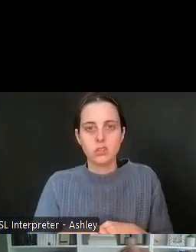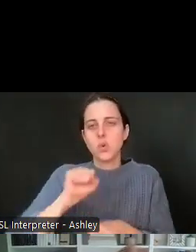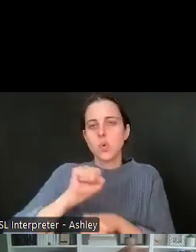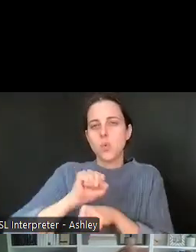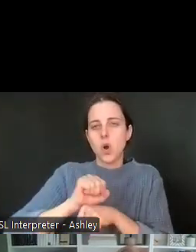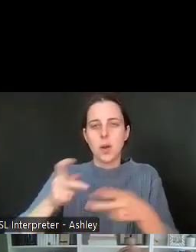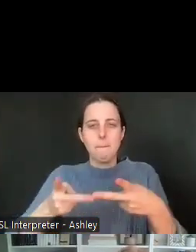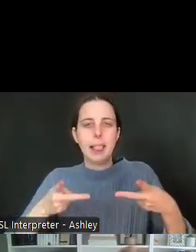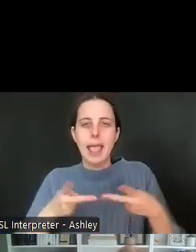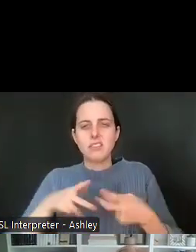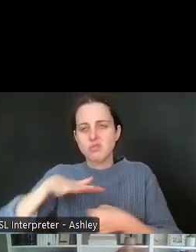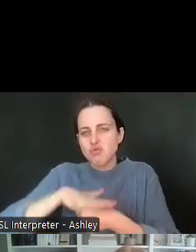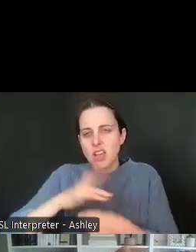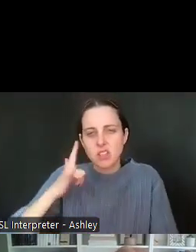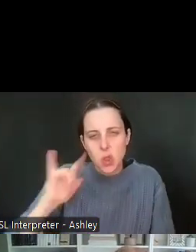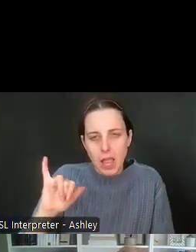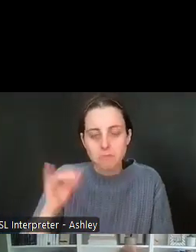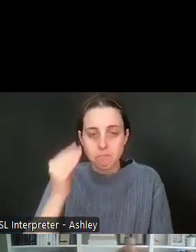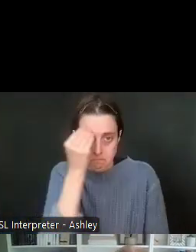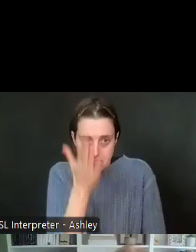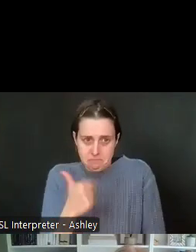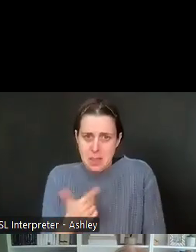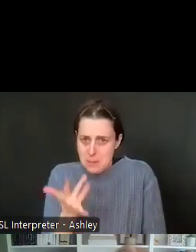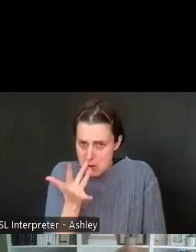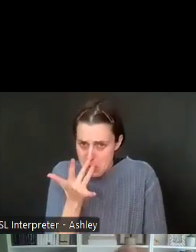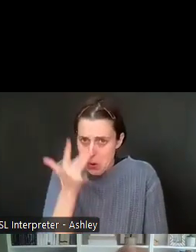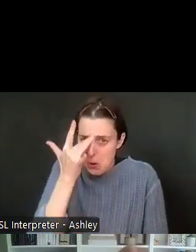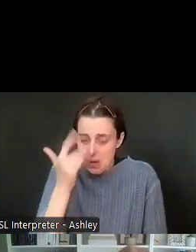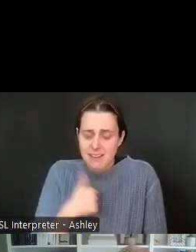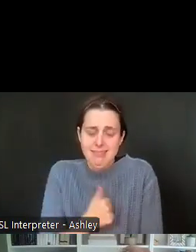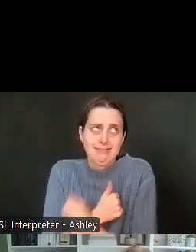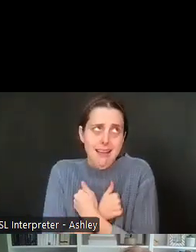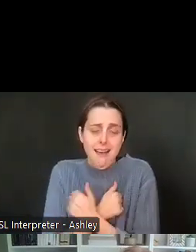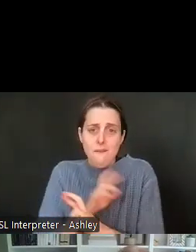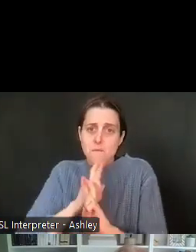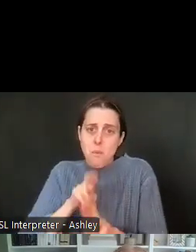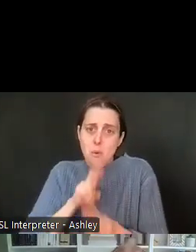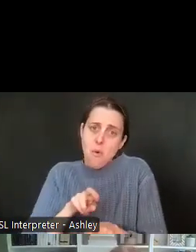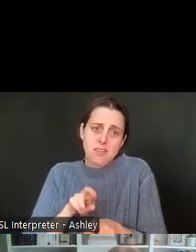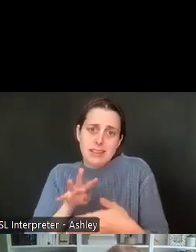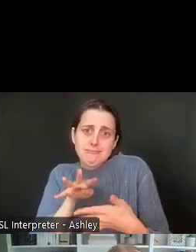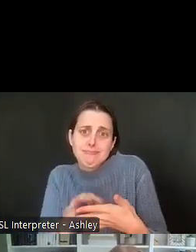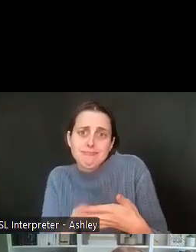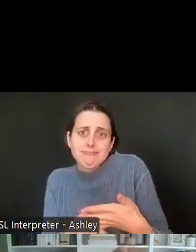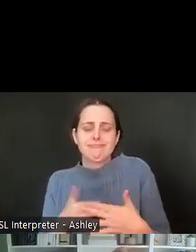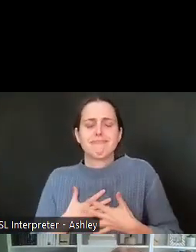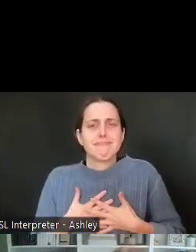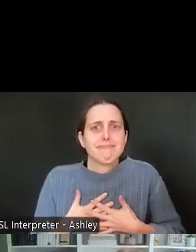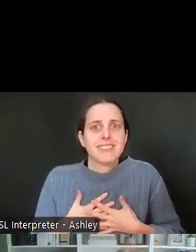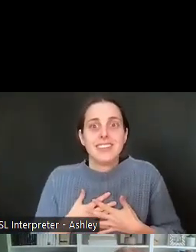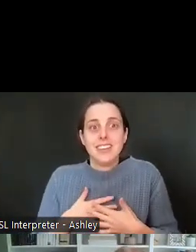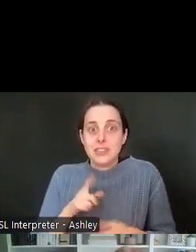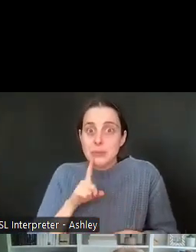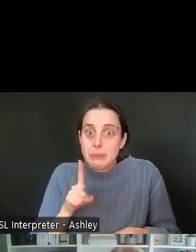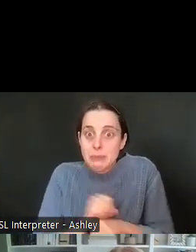nerd. I'm kind of a nerd in general. I live for this report. And I'm not even kidding. The minute it comes out, I read